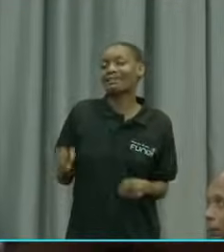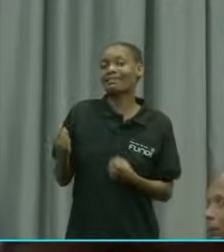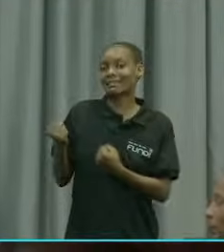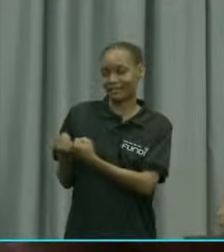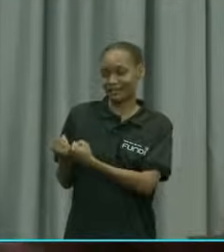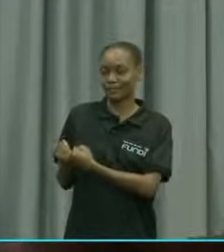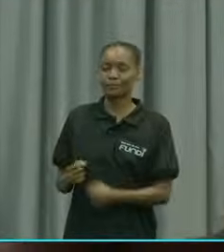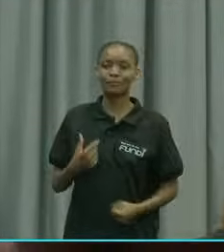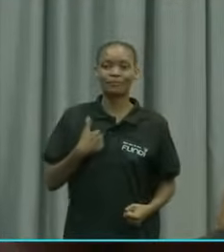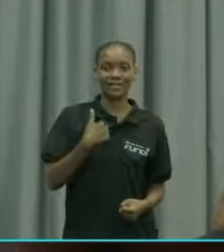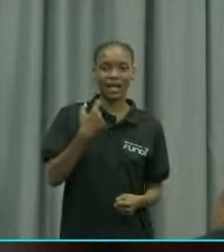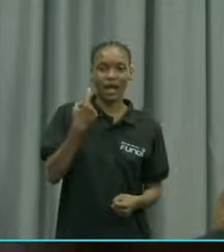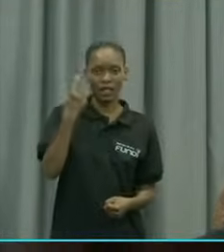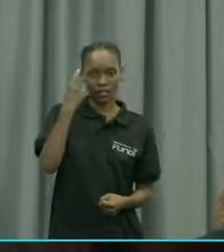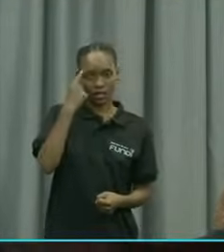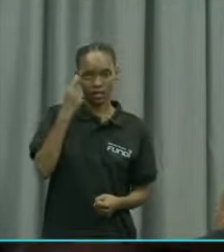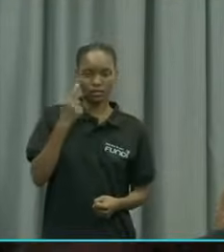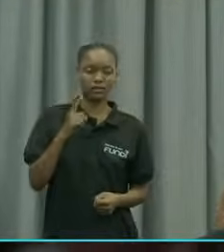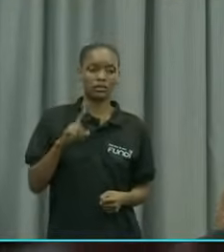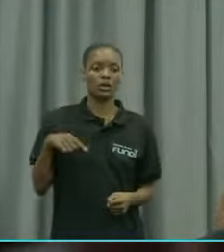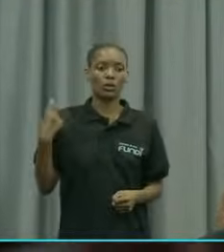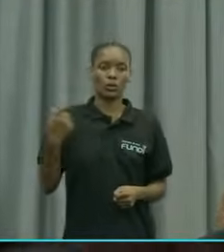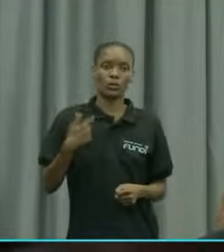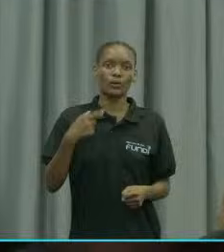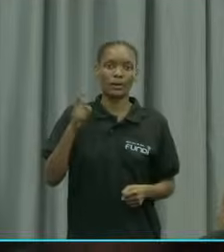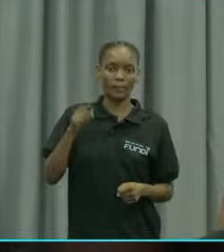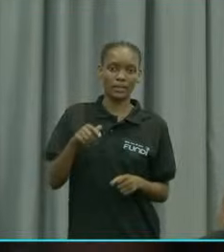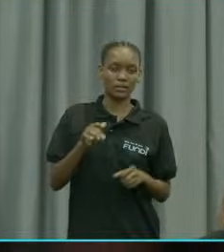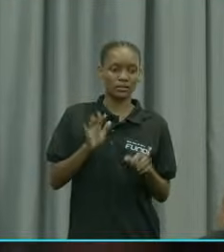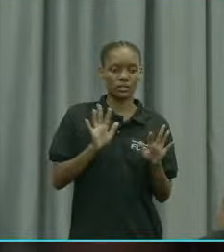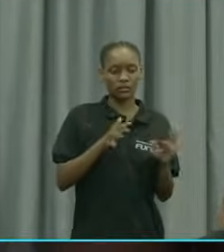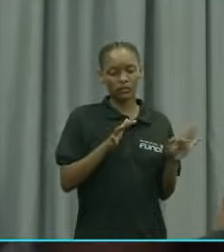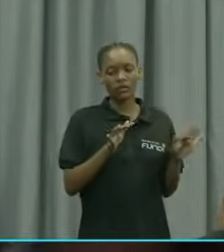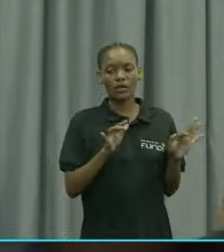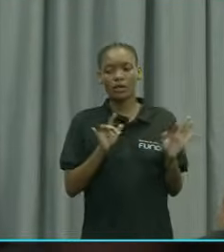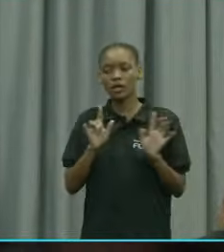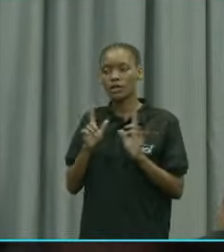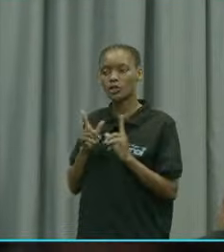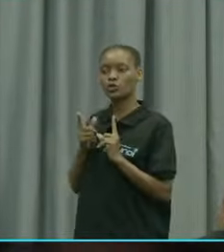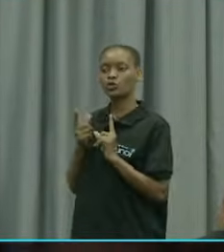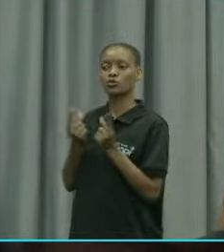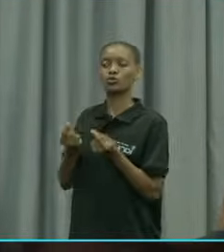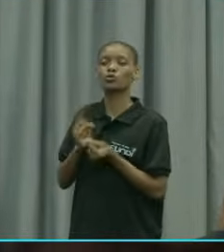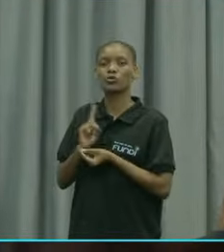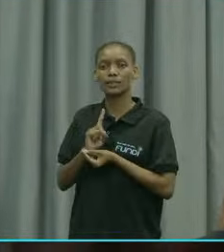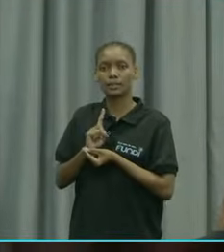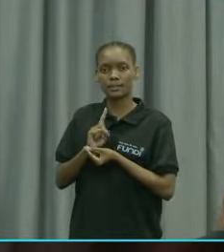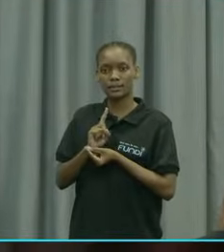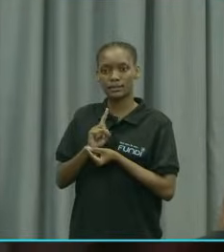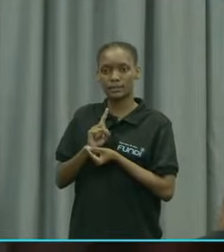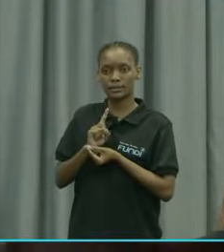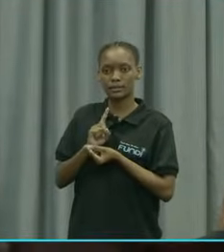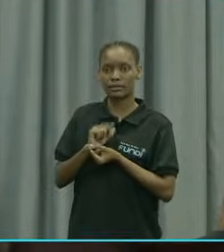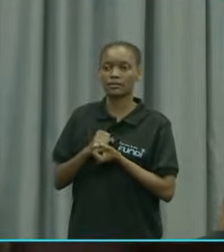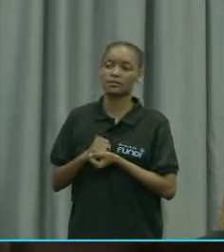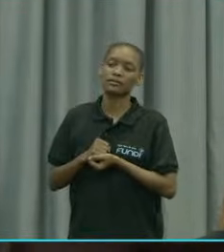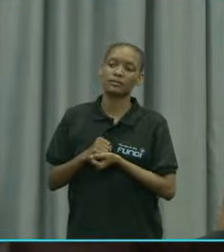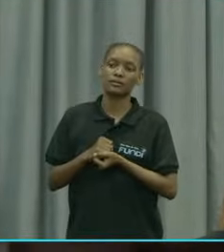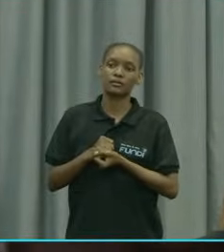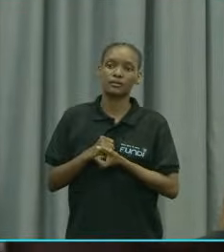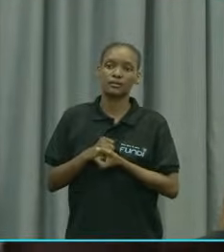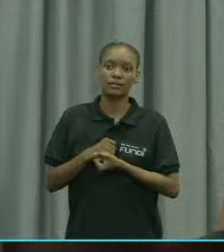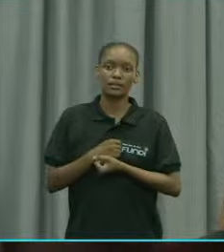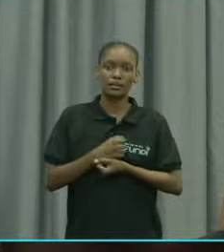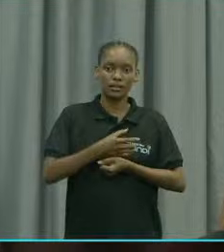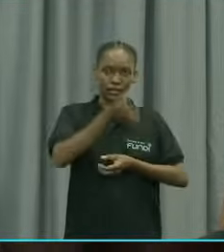because I think what we need to move towards is a movement towards resourcing a